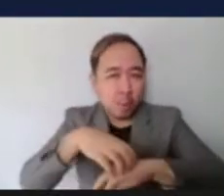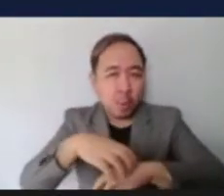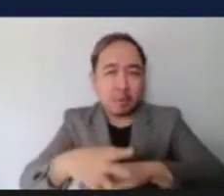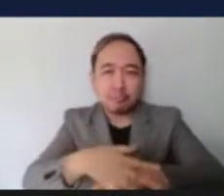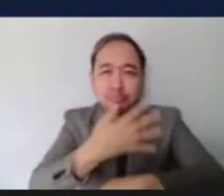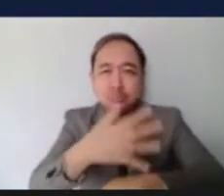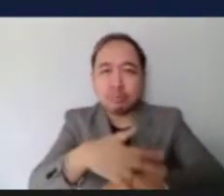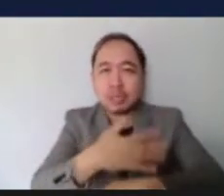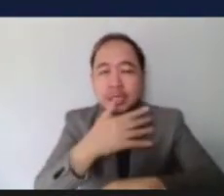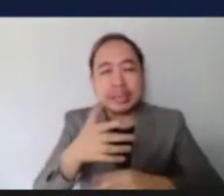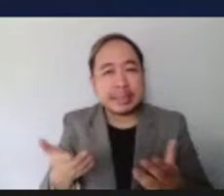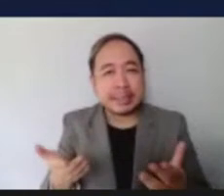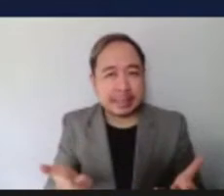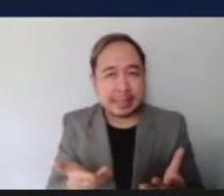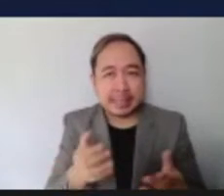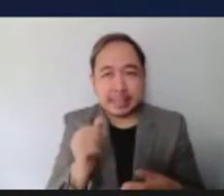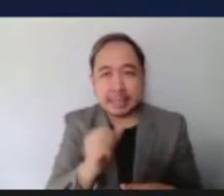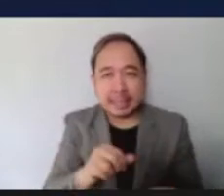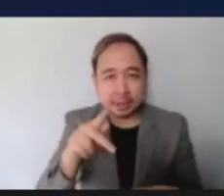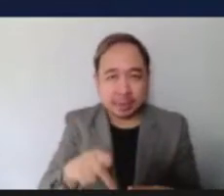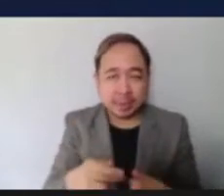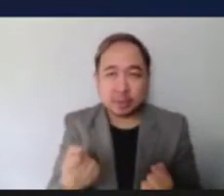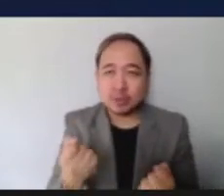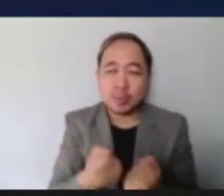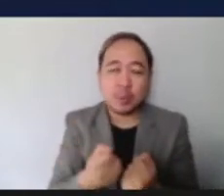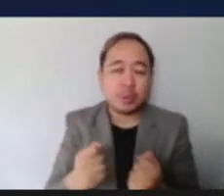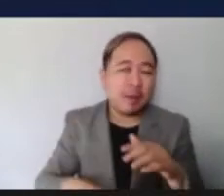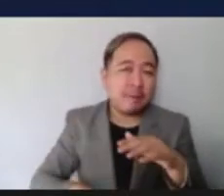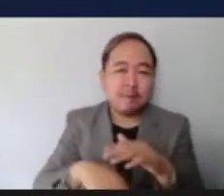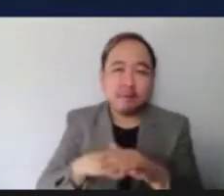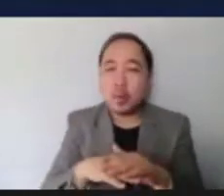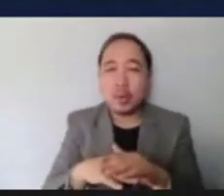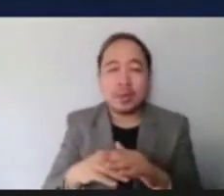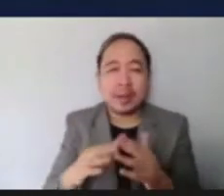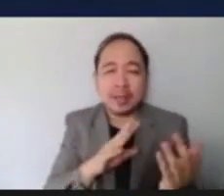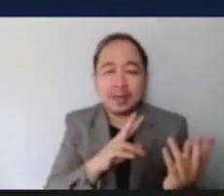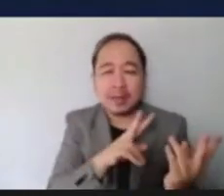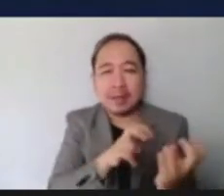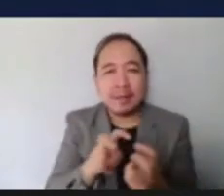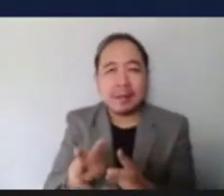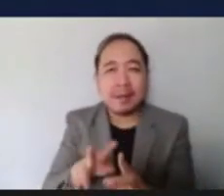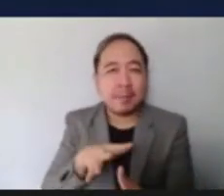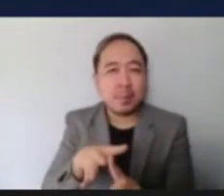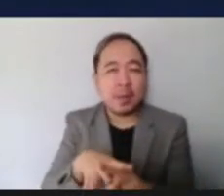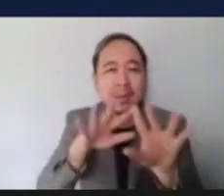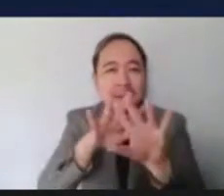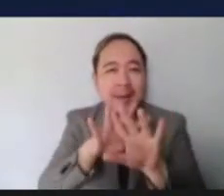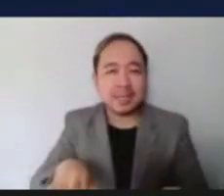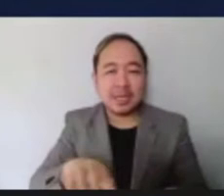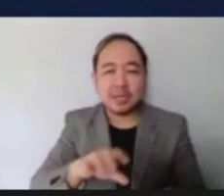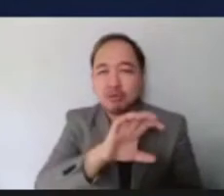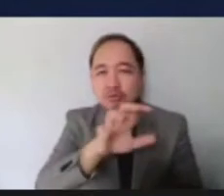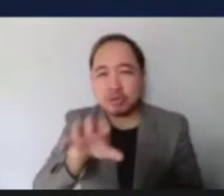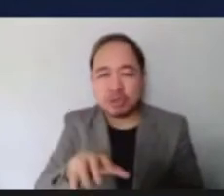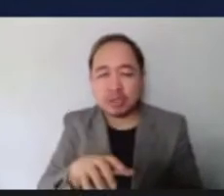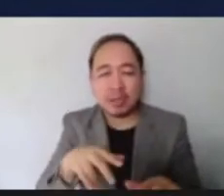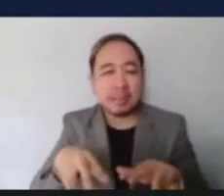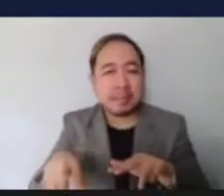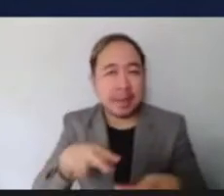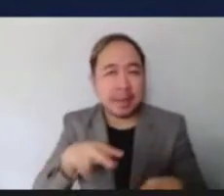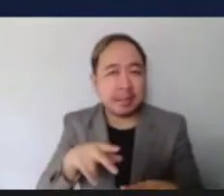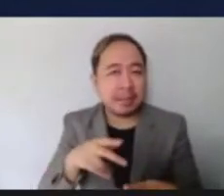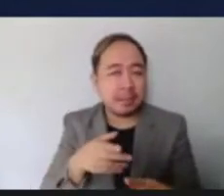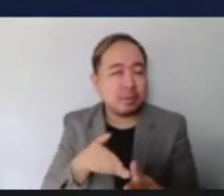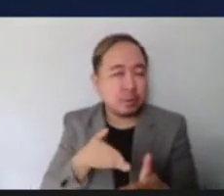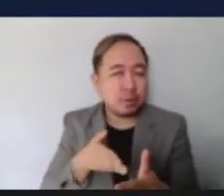supporting the full and effective implementation of asean regular action plan for combating the